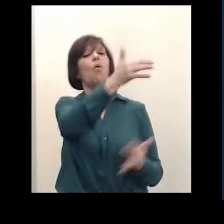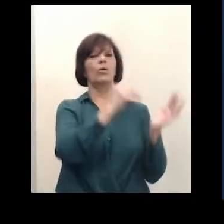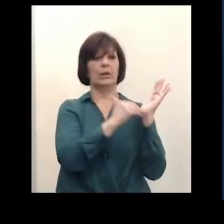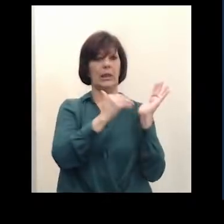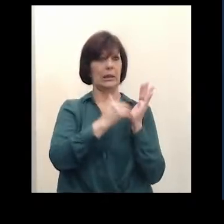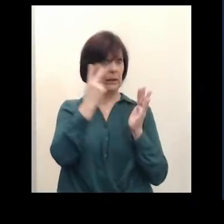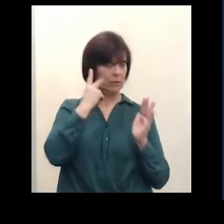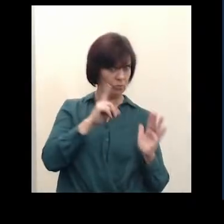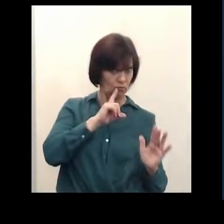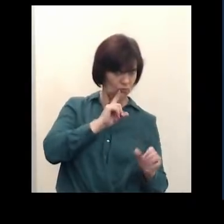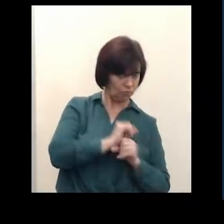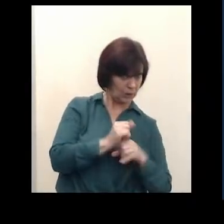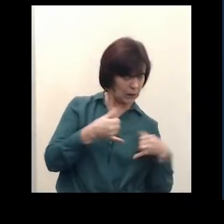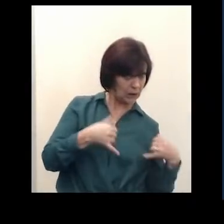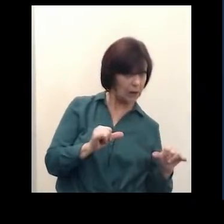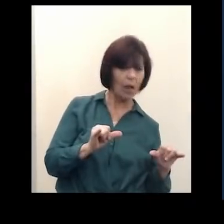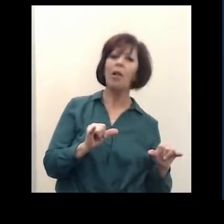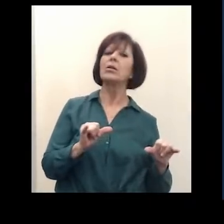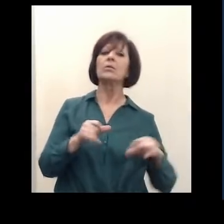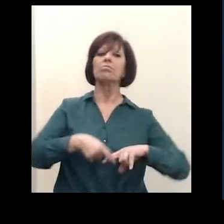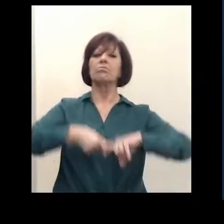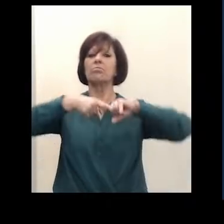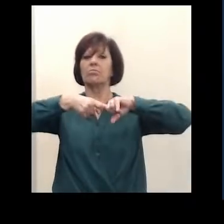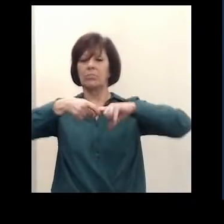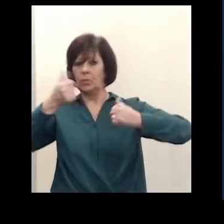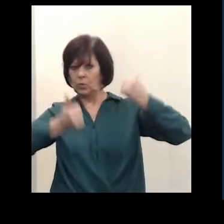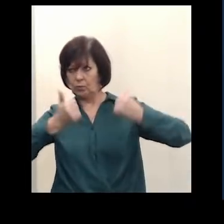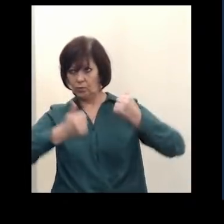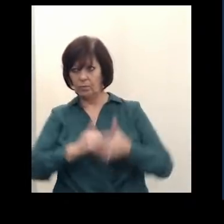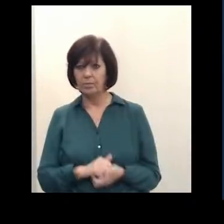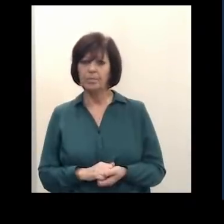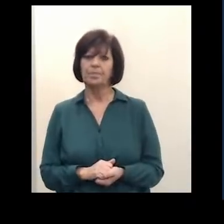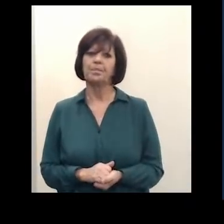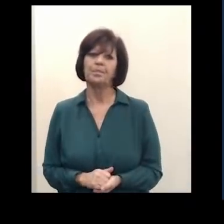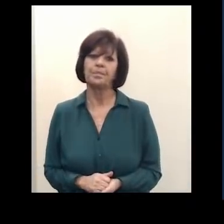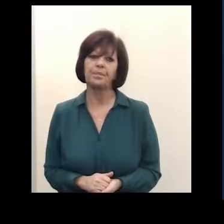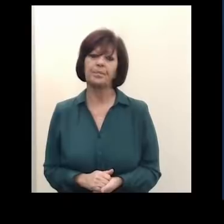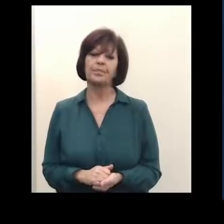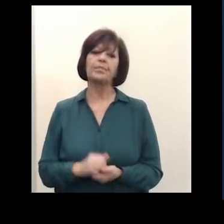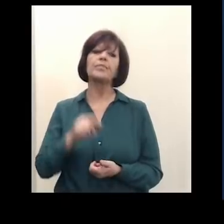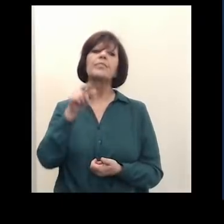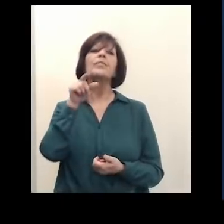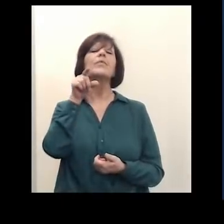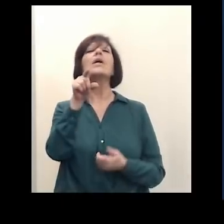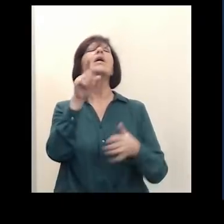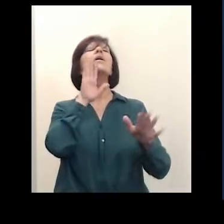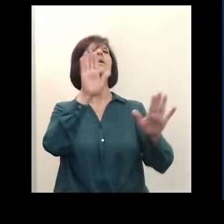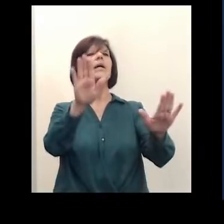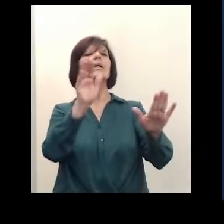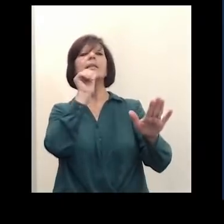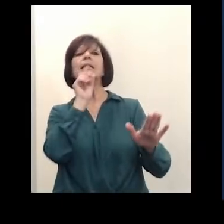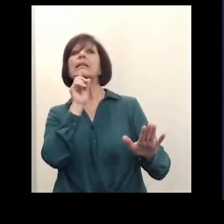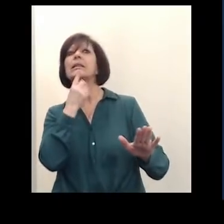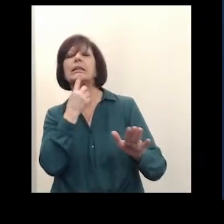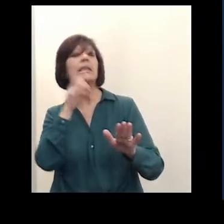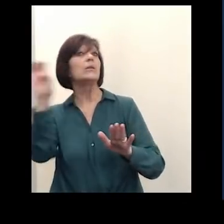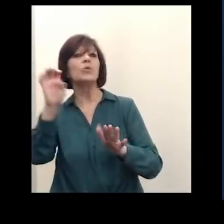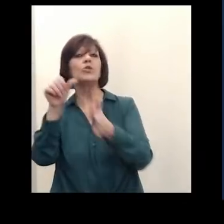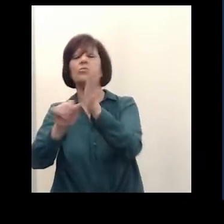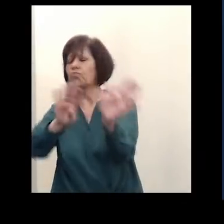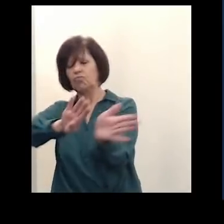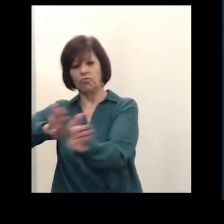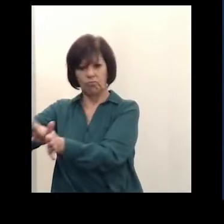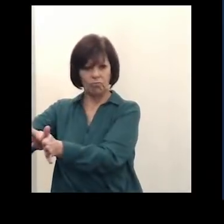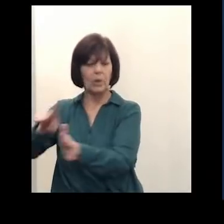out if the surgery or when the surgery will be delayed until. These are elective surgeries. This does not include emergency surgeries